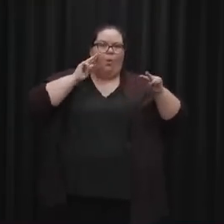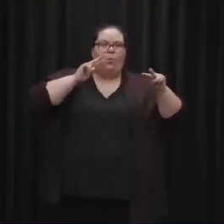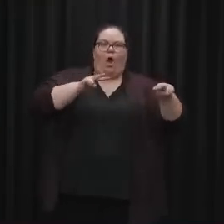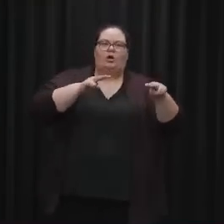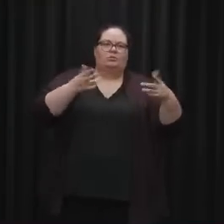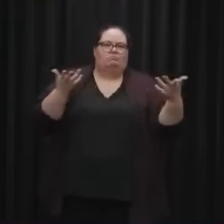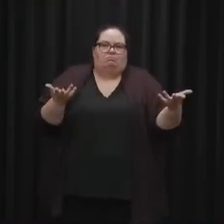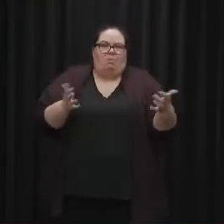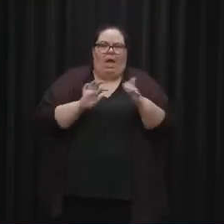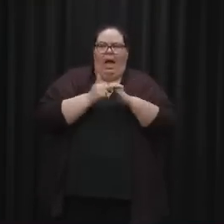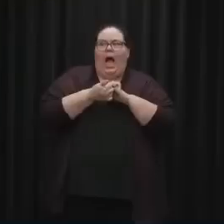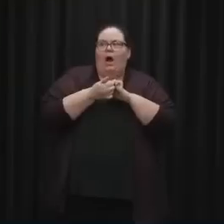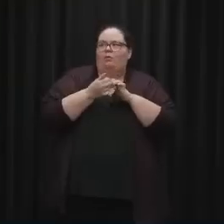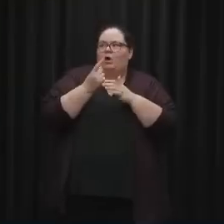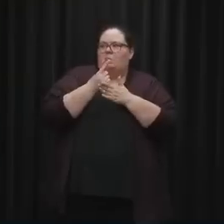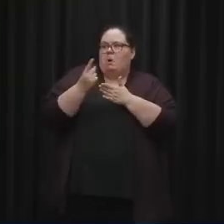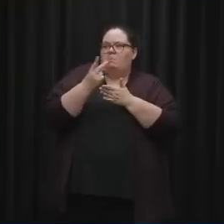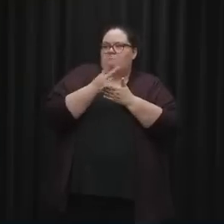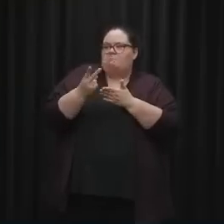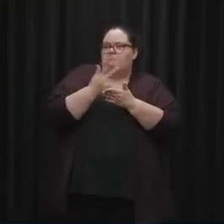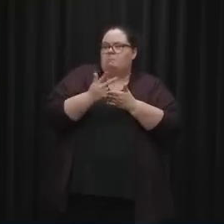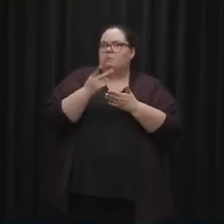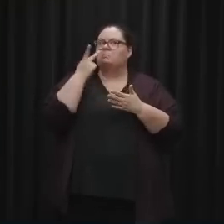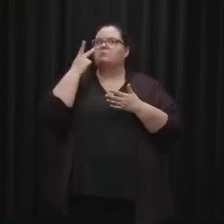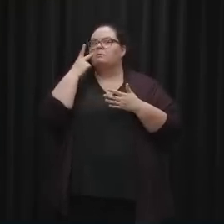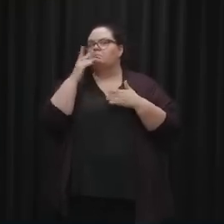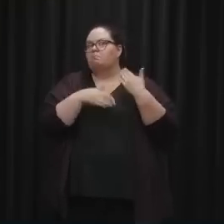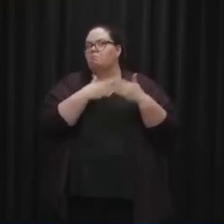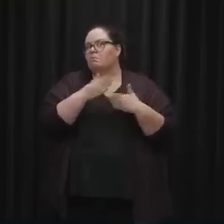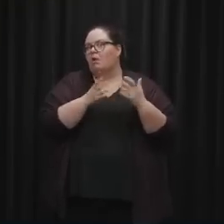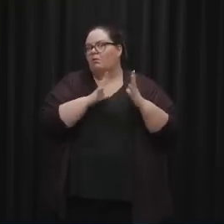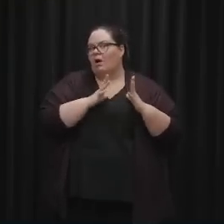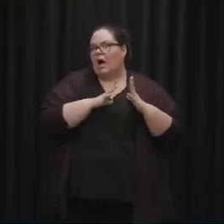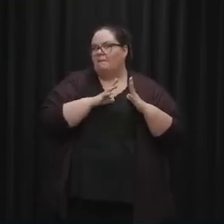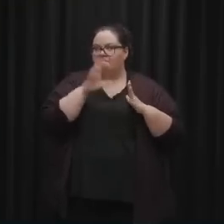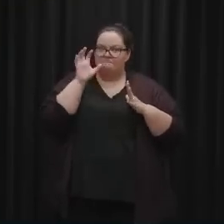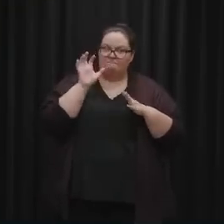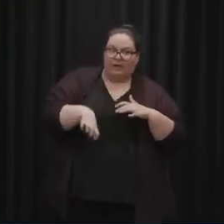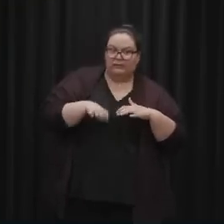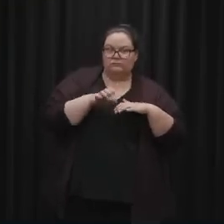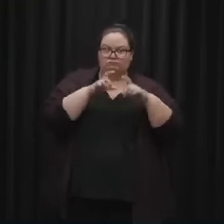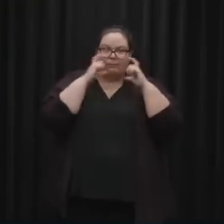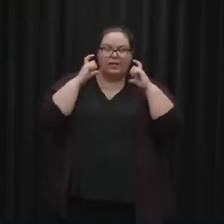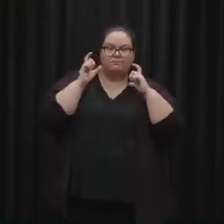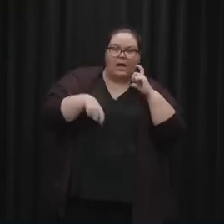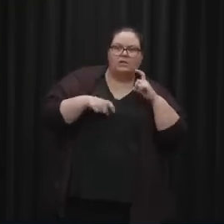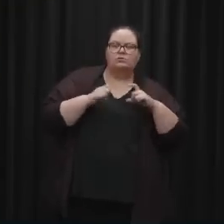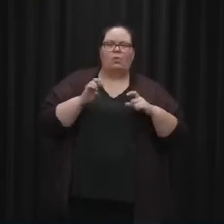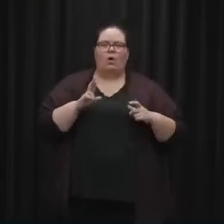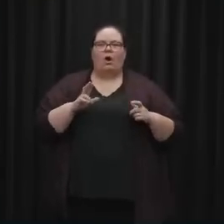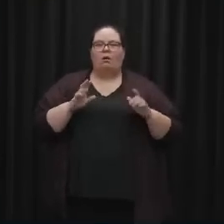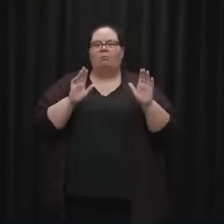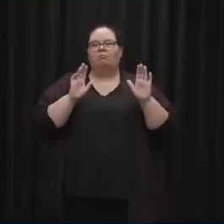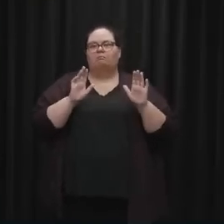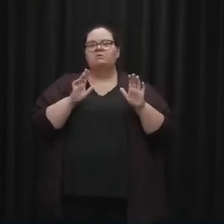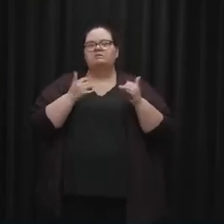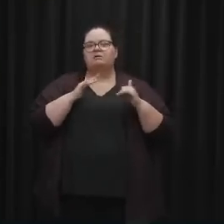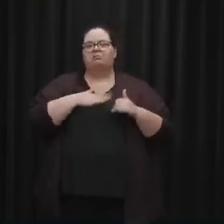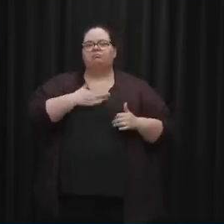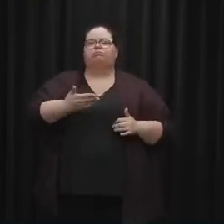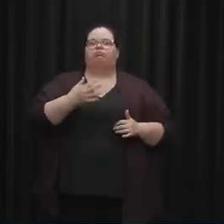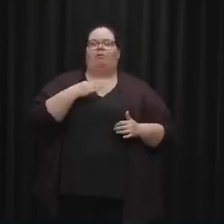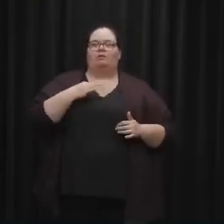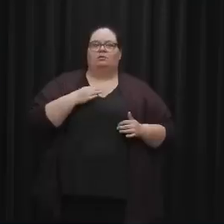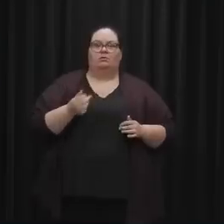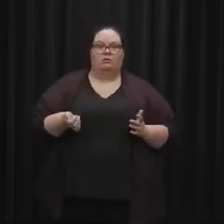monitoring that over the next couple of weeks to see if you've hit that threshold where you're going to make the decision that masks are going to be mandatory?